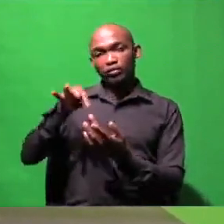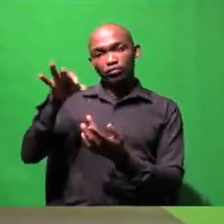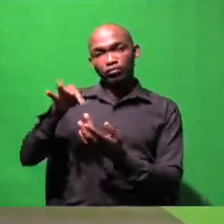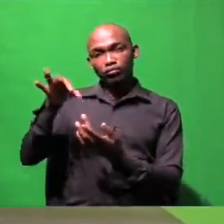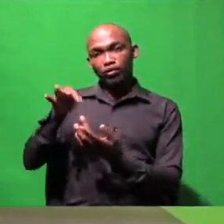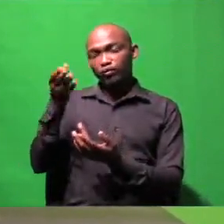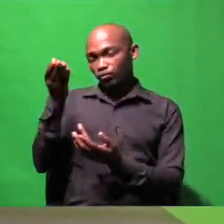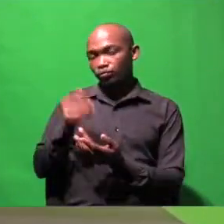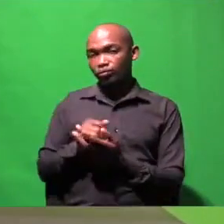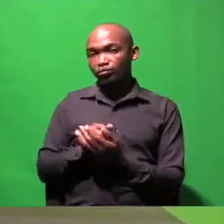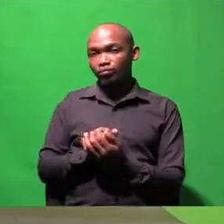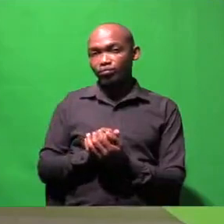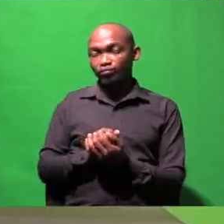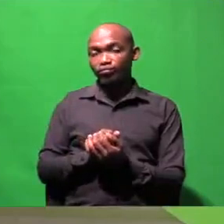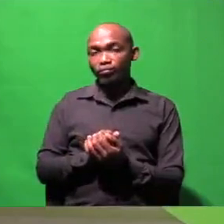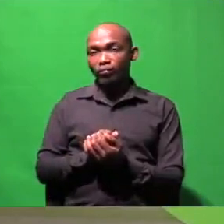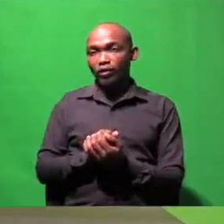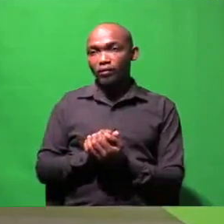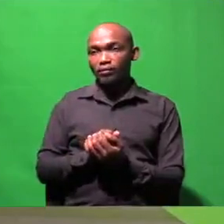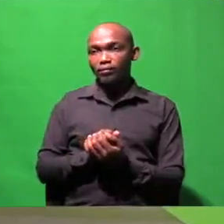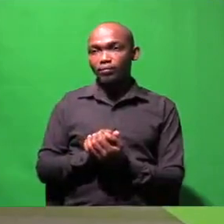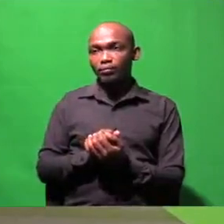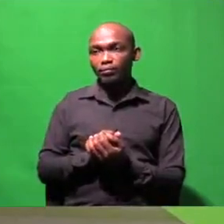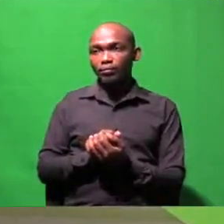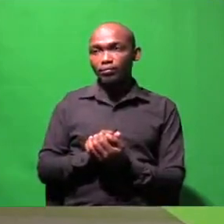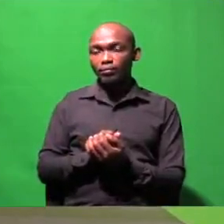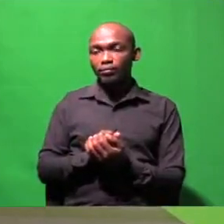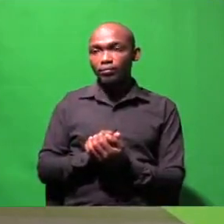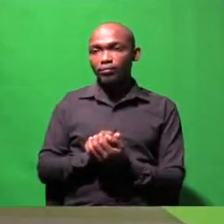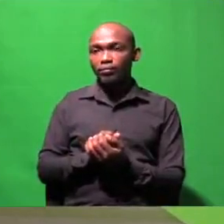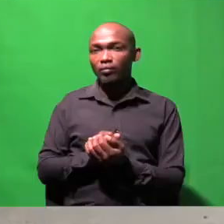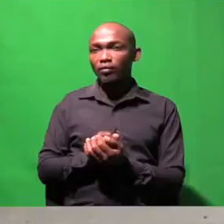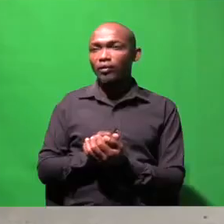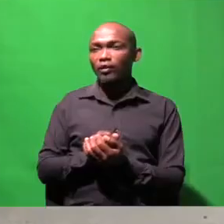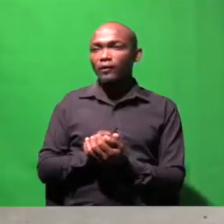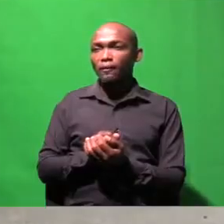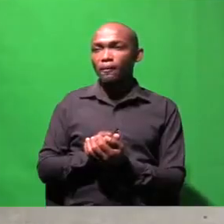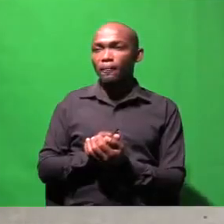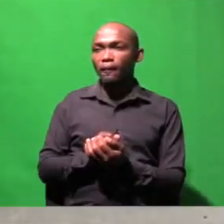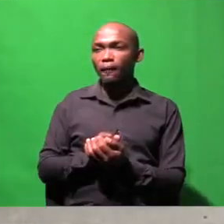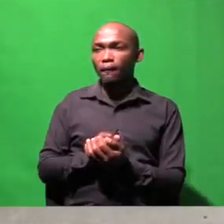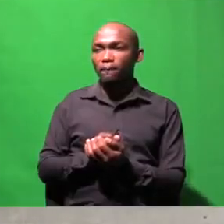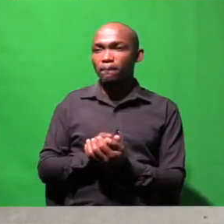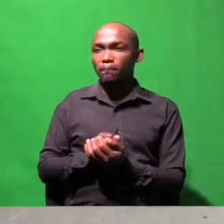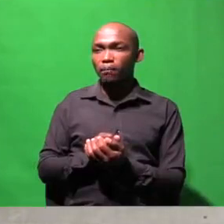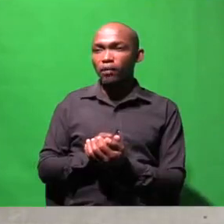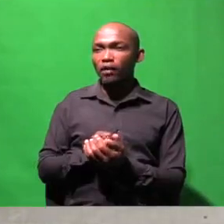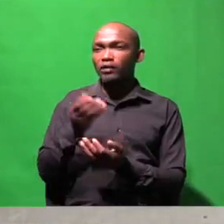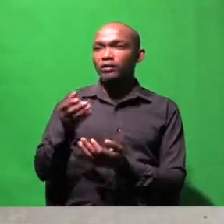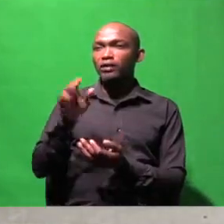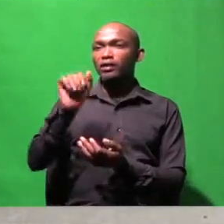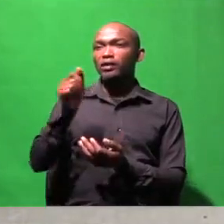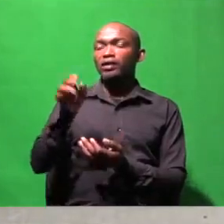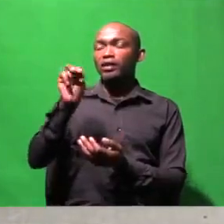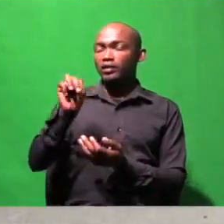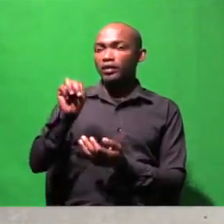Now, we have atom may combine in any ratio to form complex compound. So,